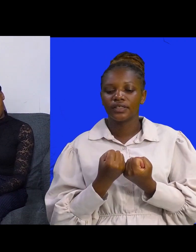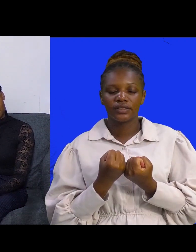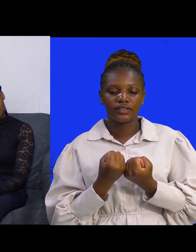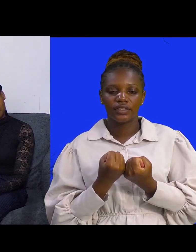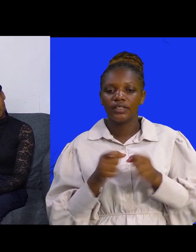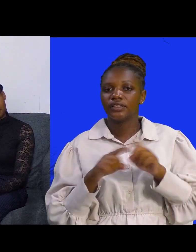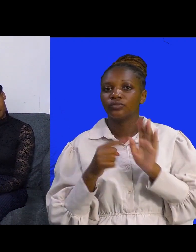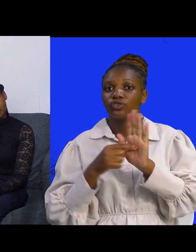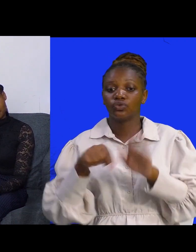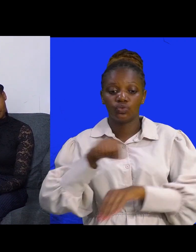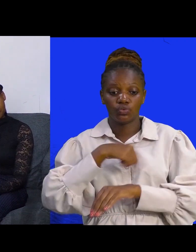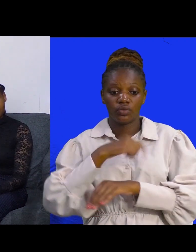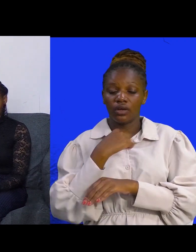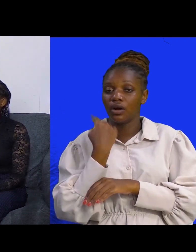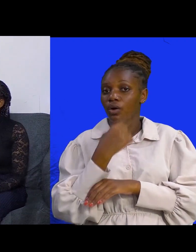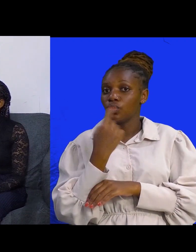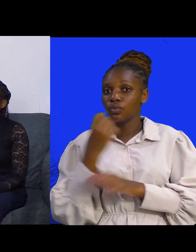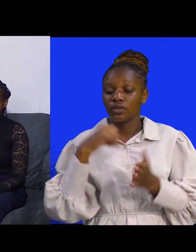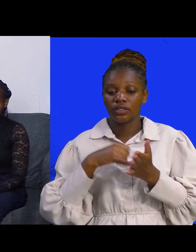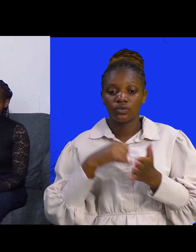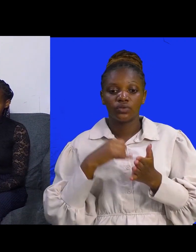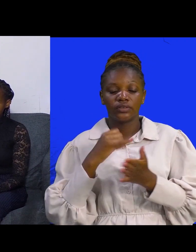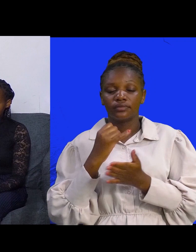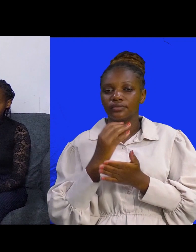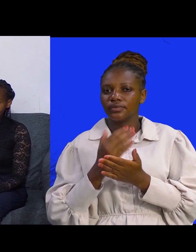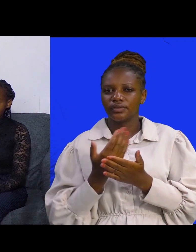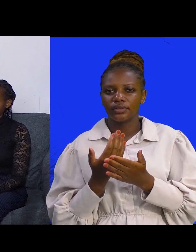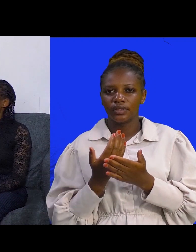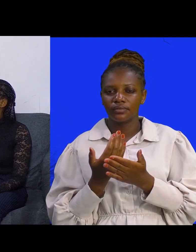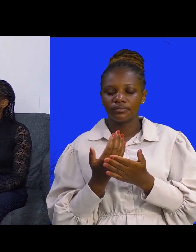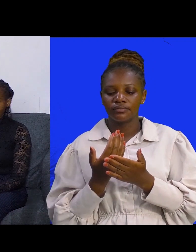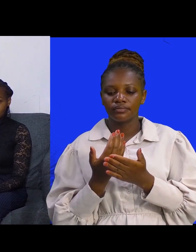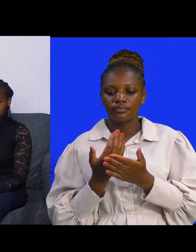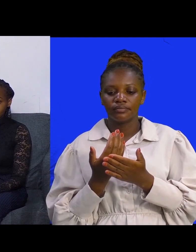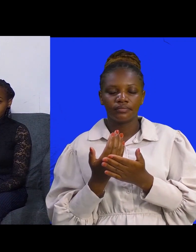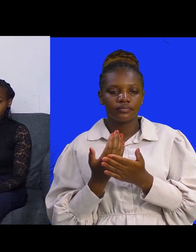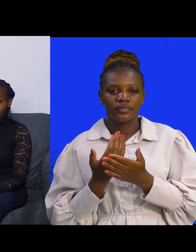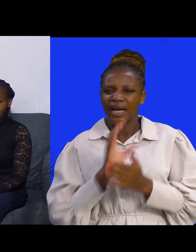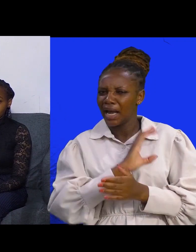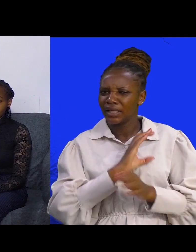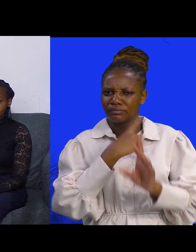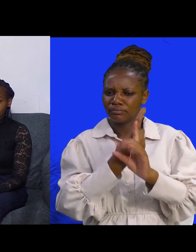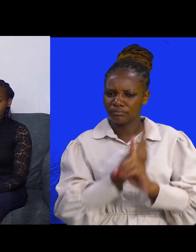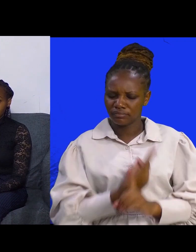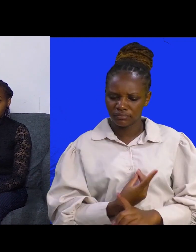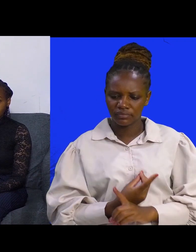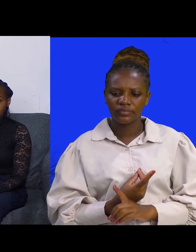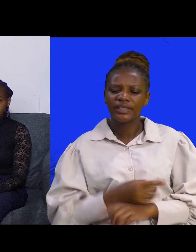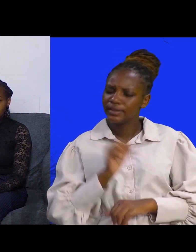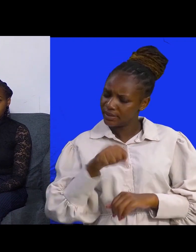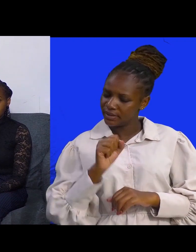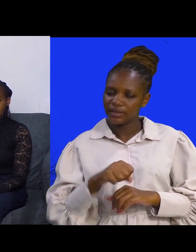society. It's a reflection of who we are. So including someone who is deaf also